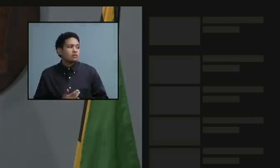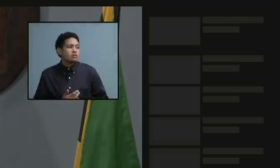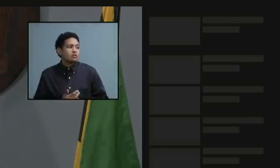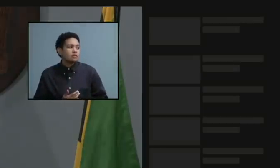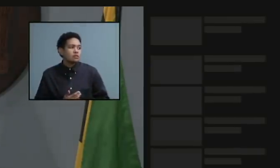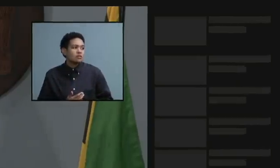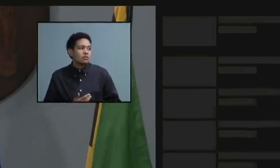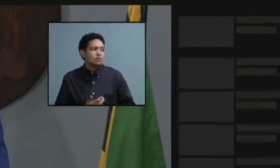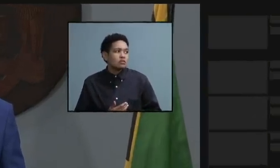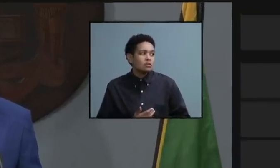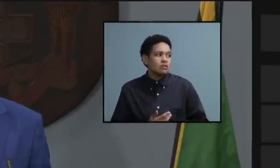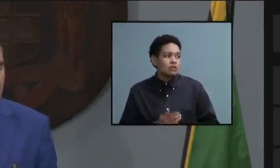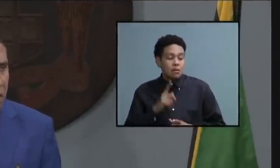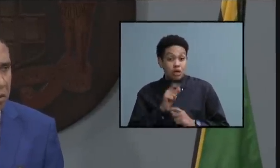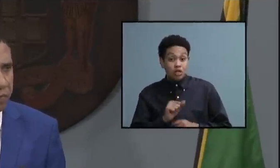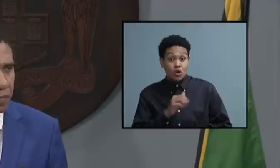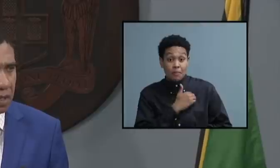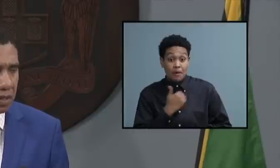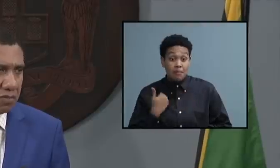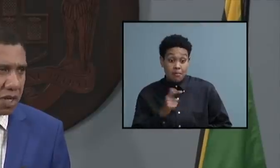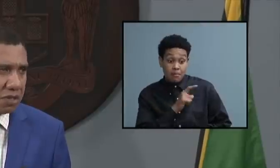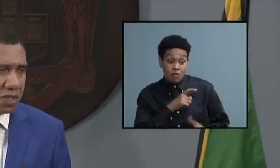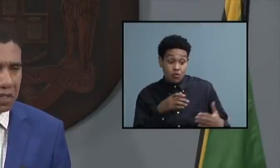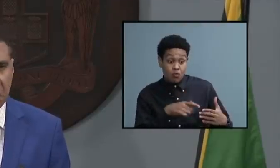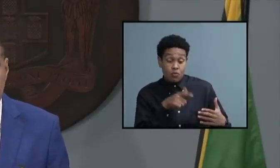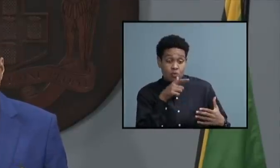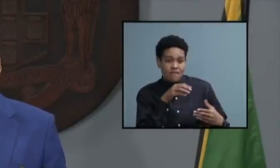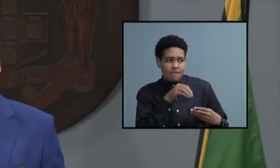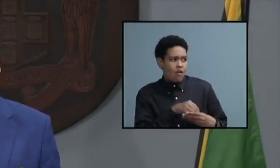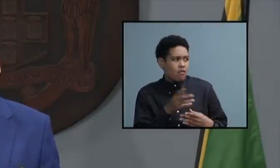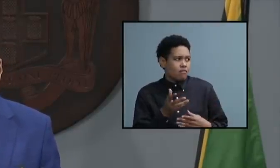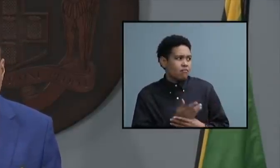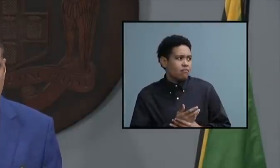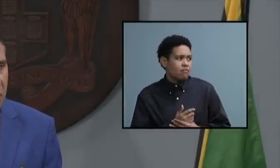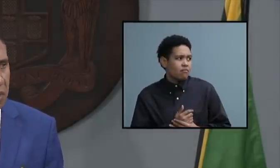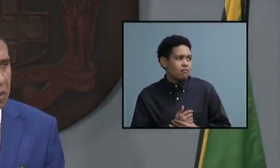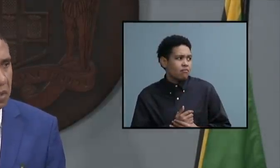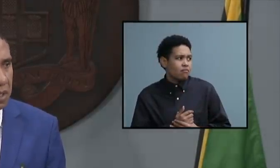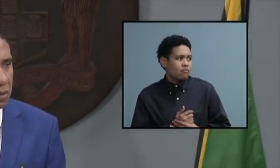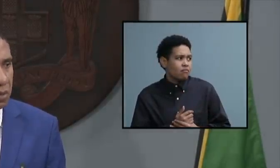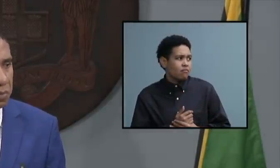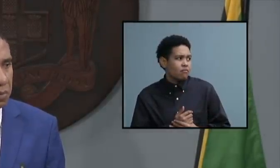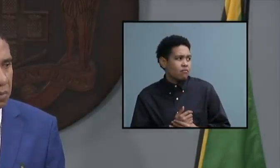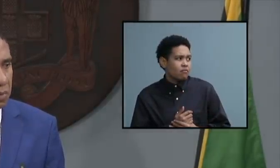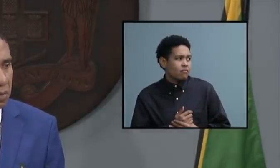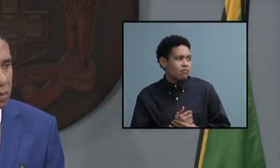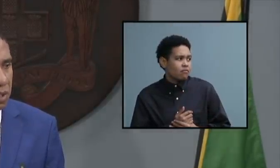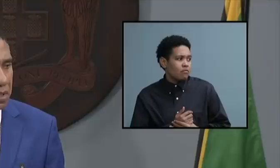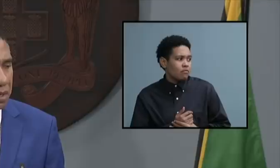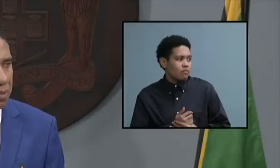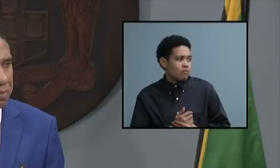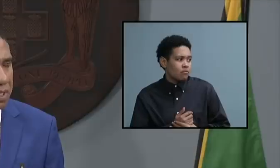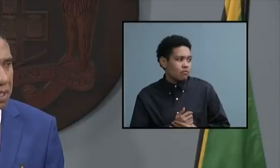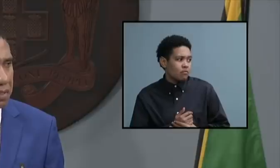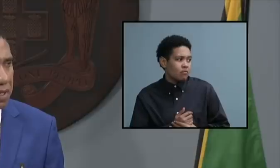members of the force who are involved in any shootings, that those shootings